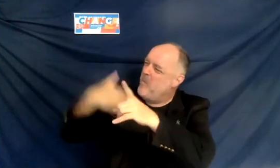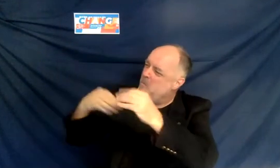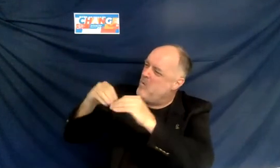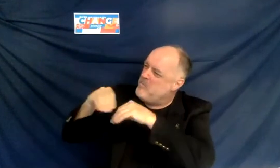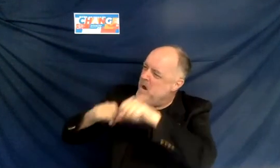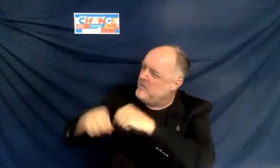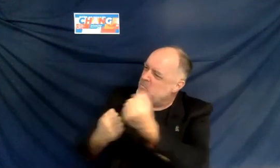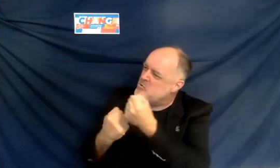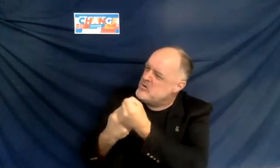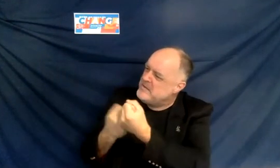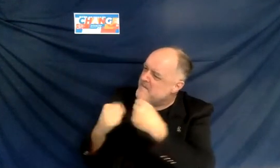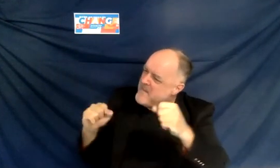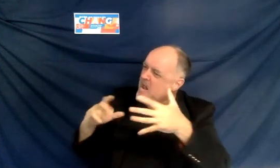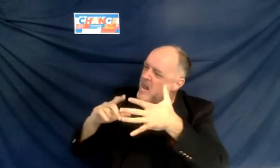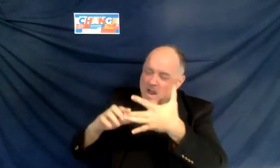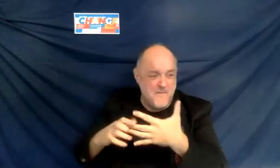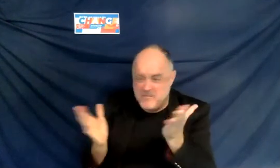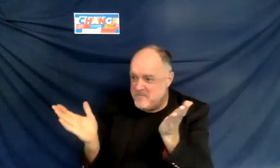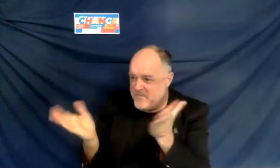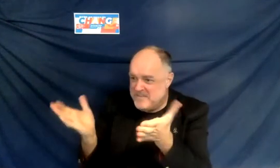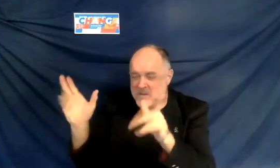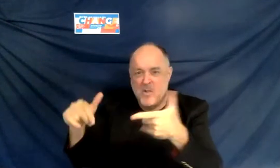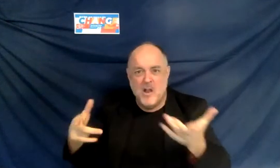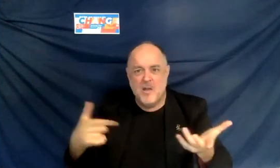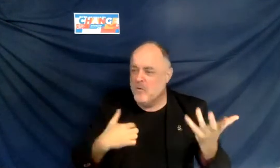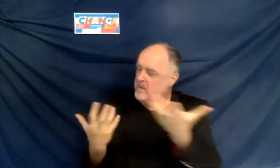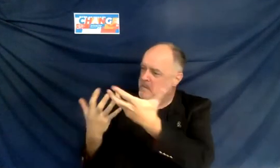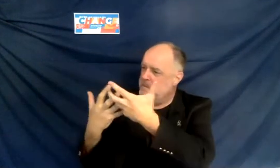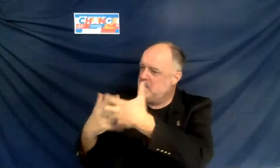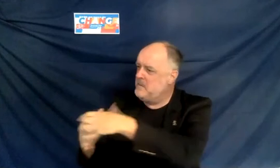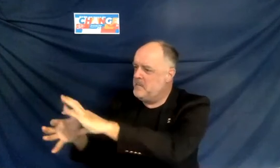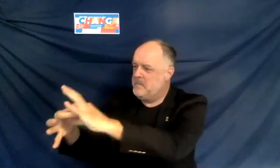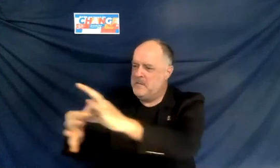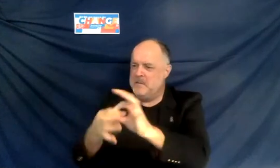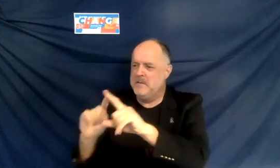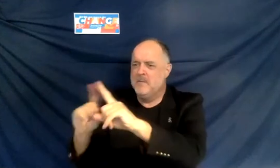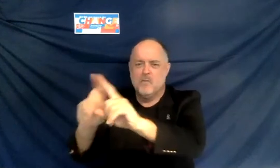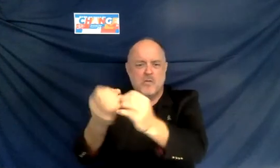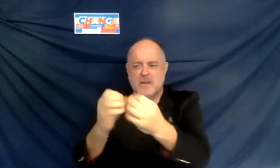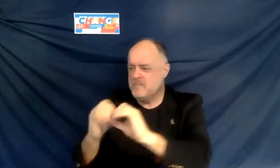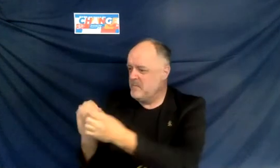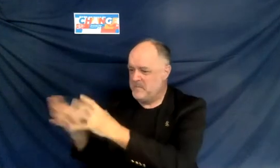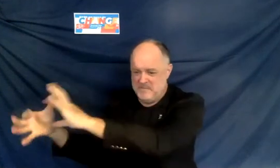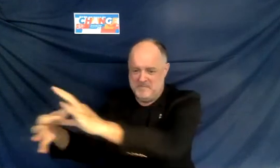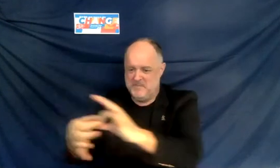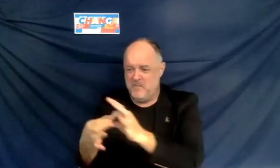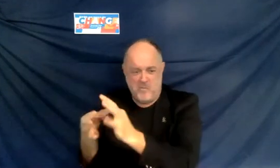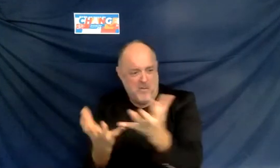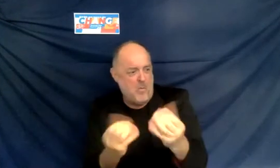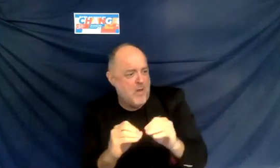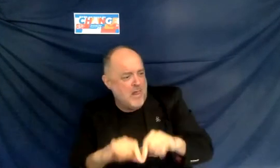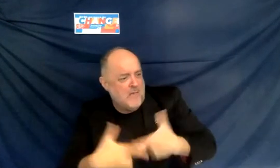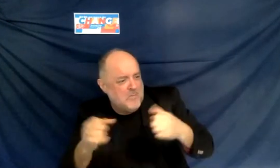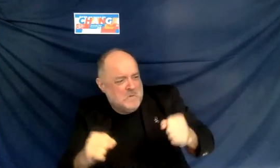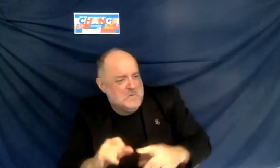consensus in their communities, and aligning with different organizations that all wanted a more livable city.